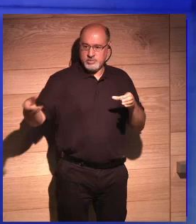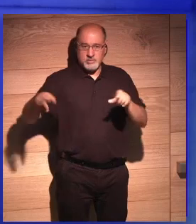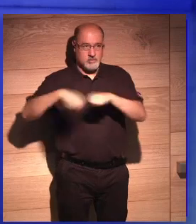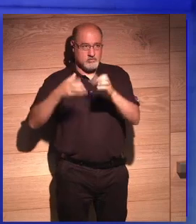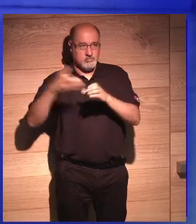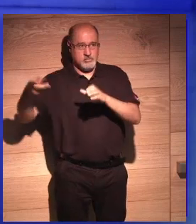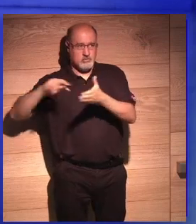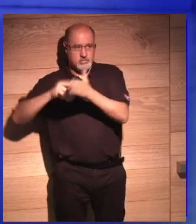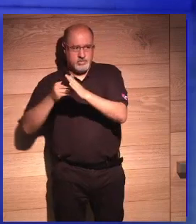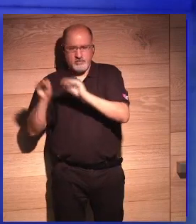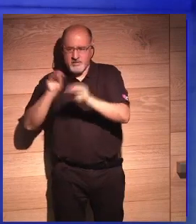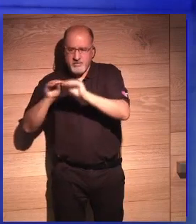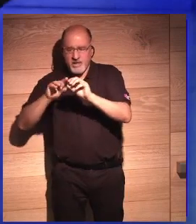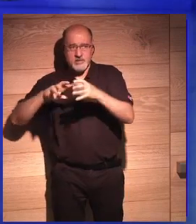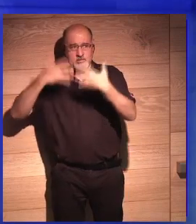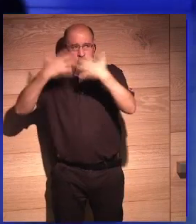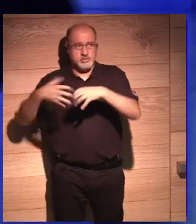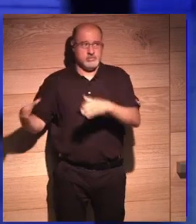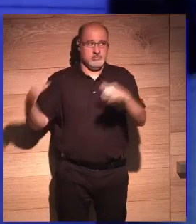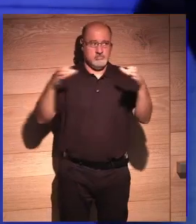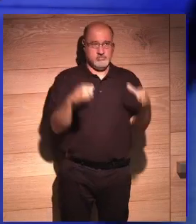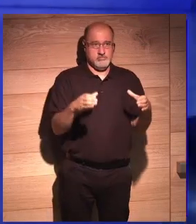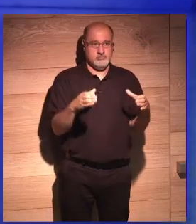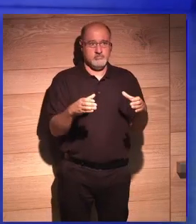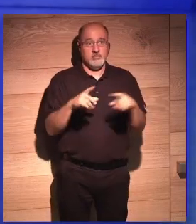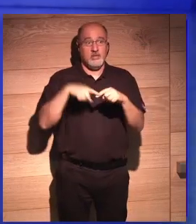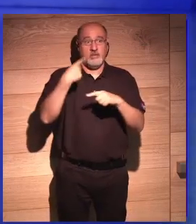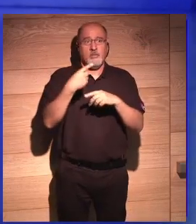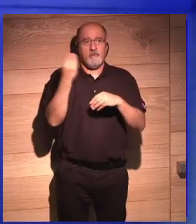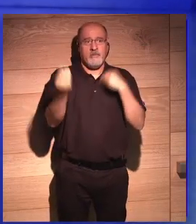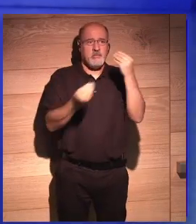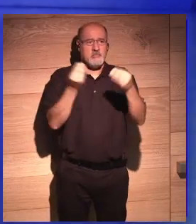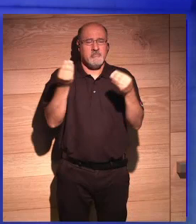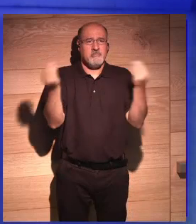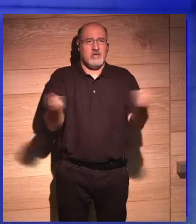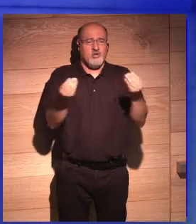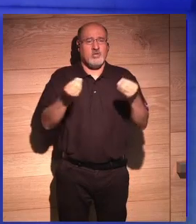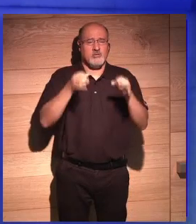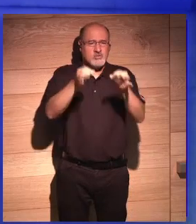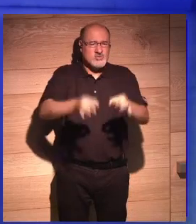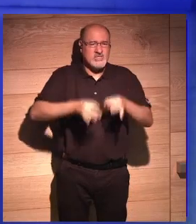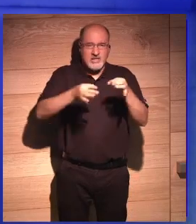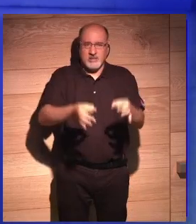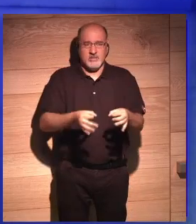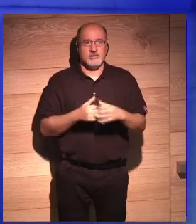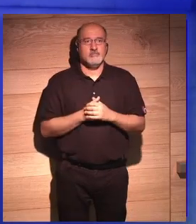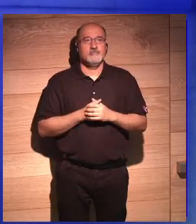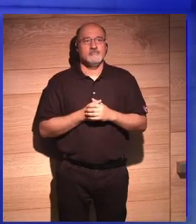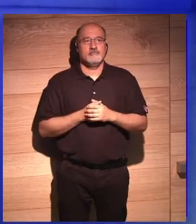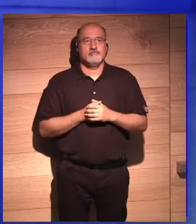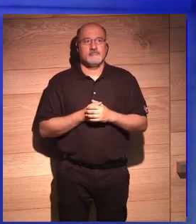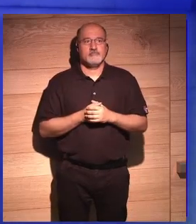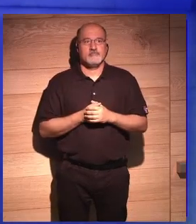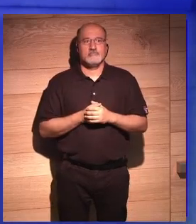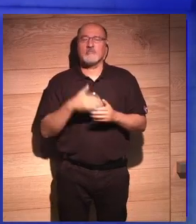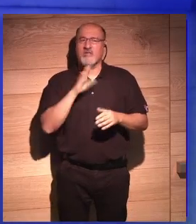it's, again, improving all the time, but by no means easy at the moment. It's much easier to put a projector